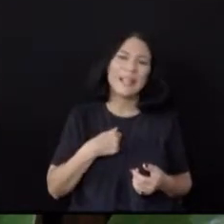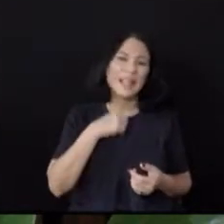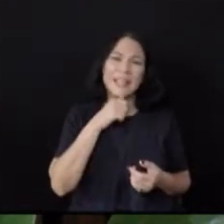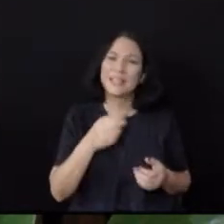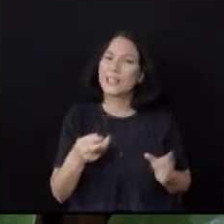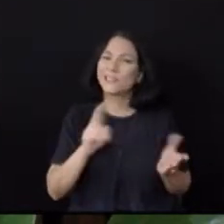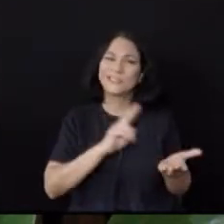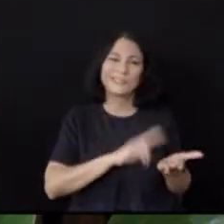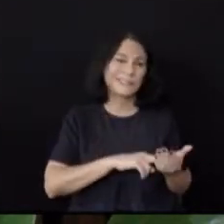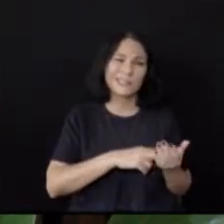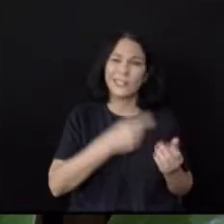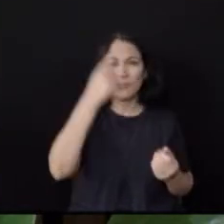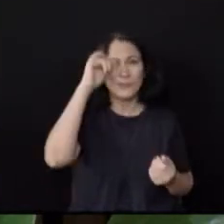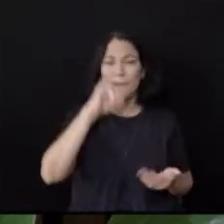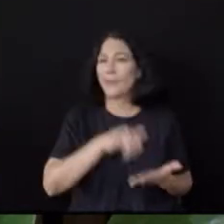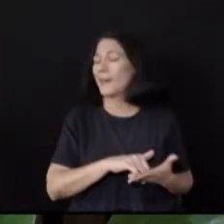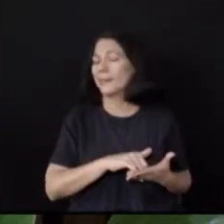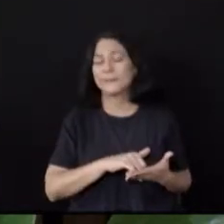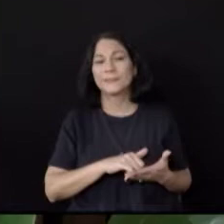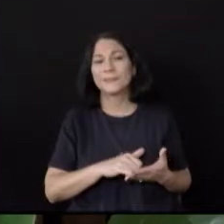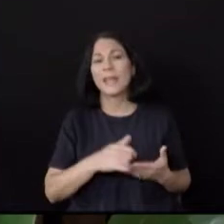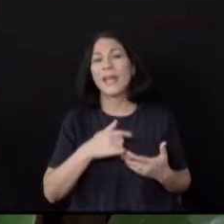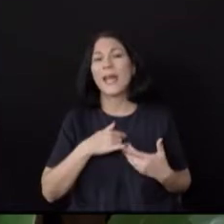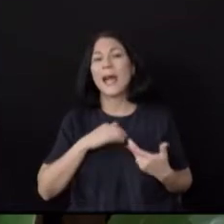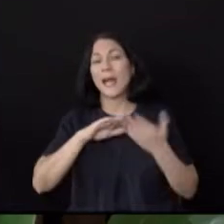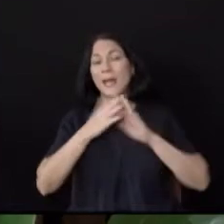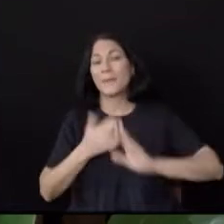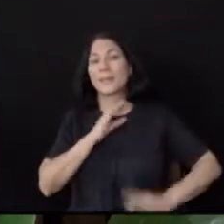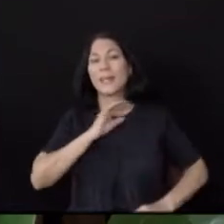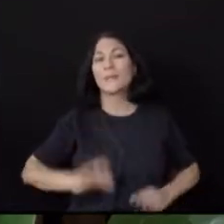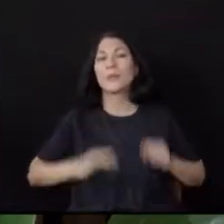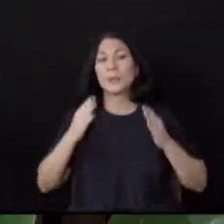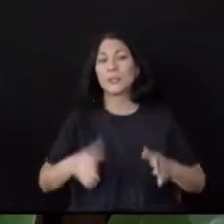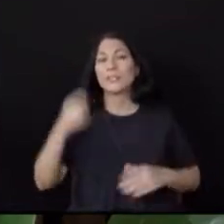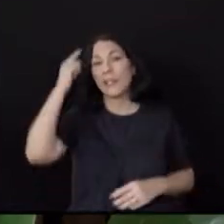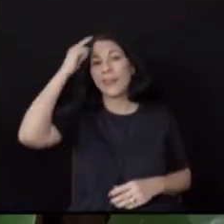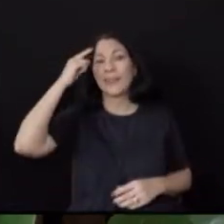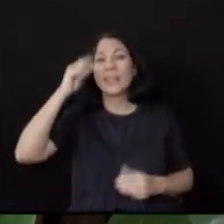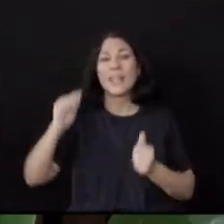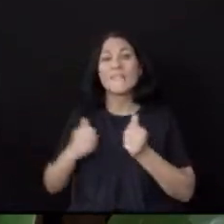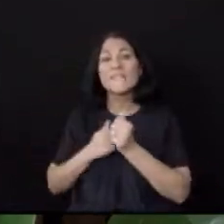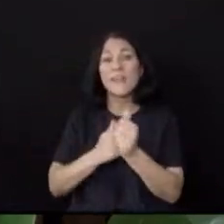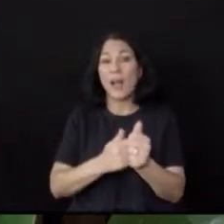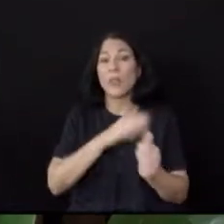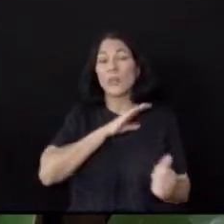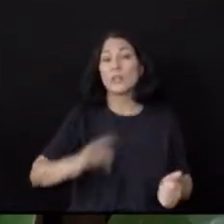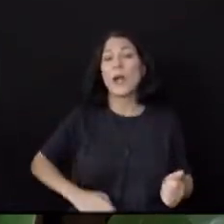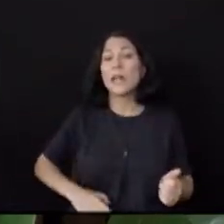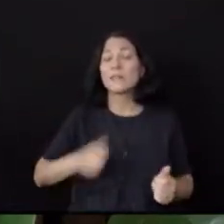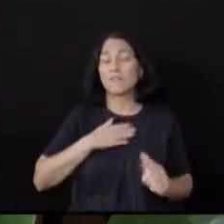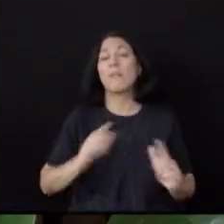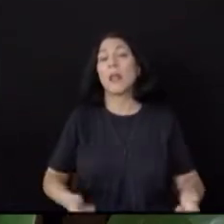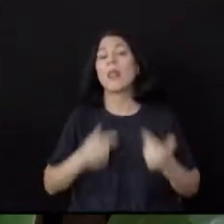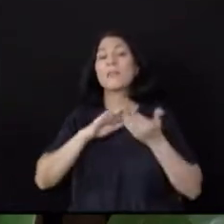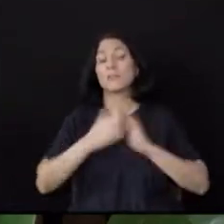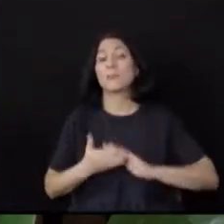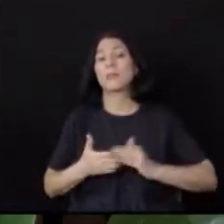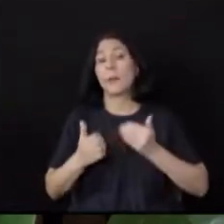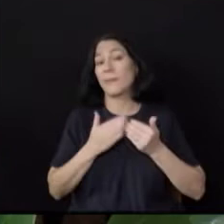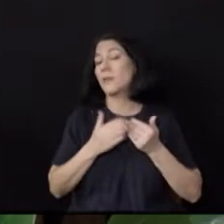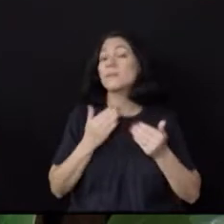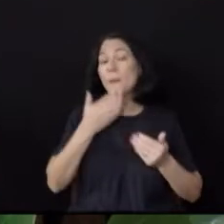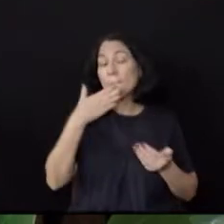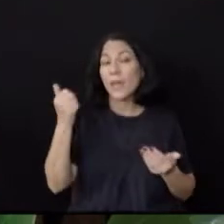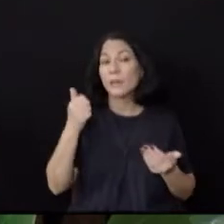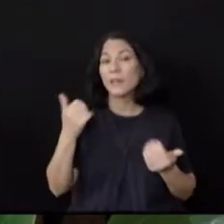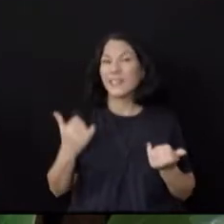for. I came to Christianity and thought in following Christ that my life would get easier, my life would get better, and